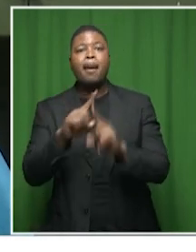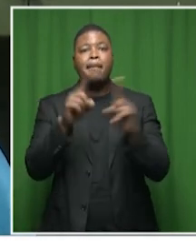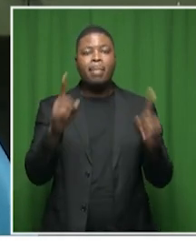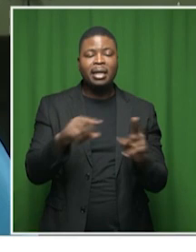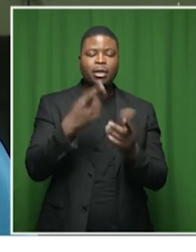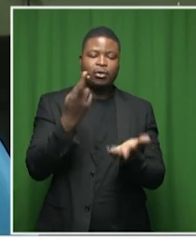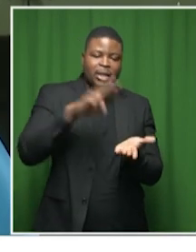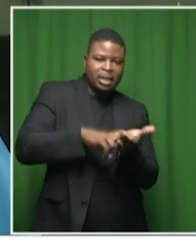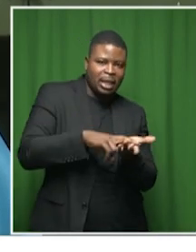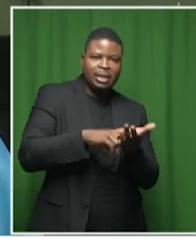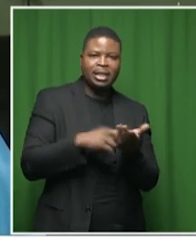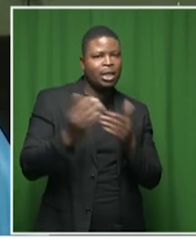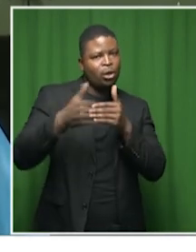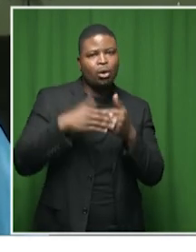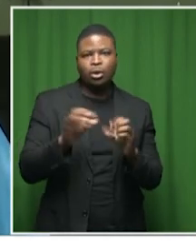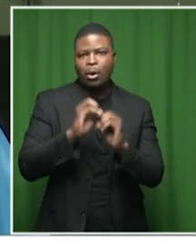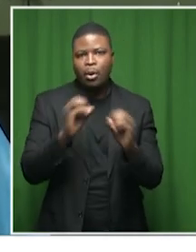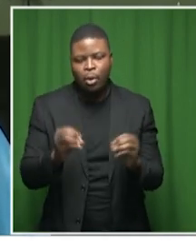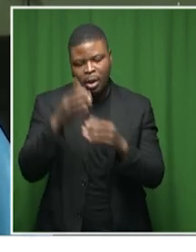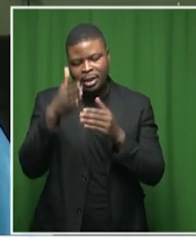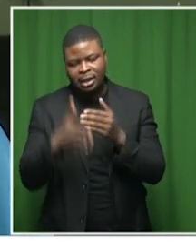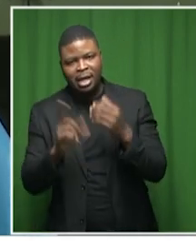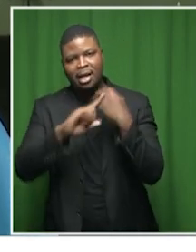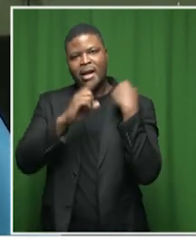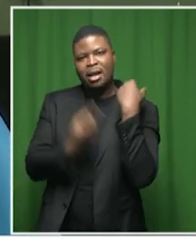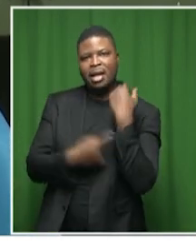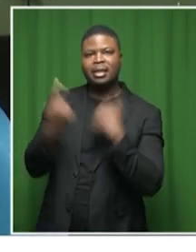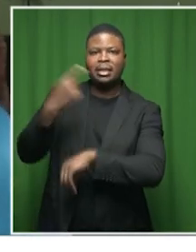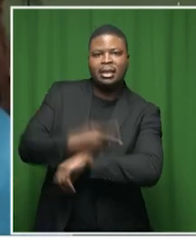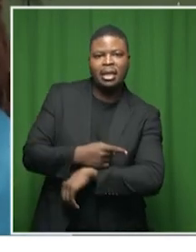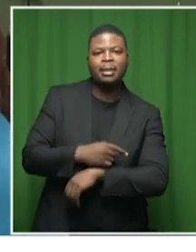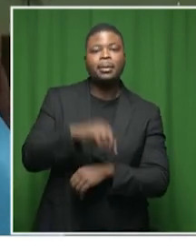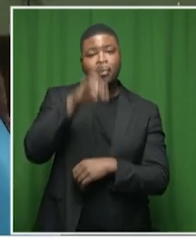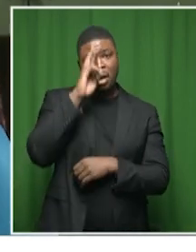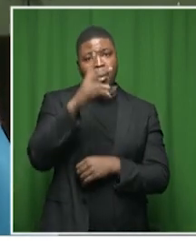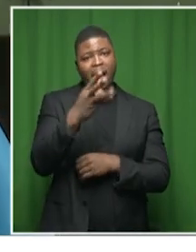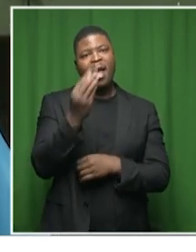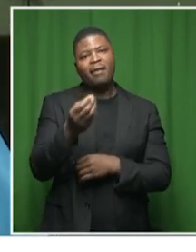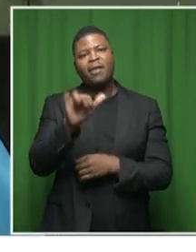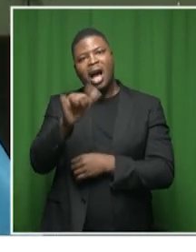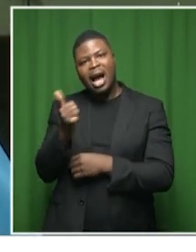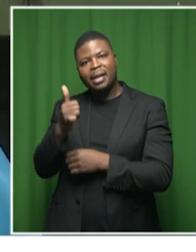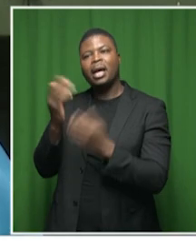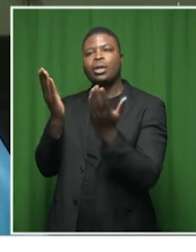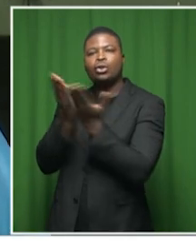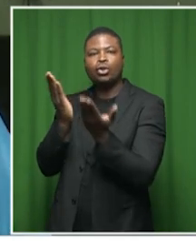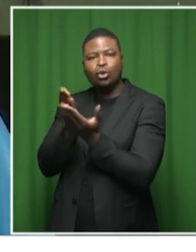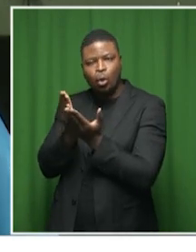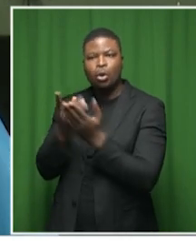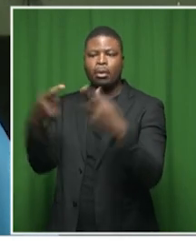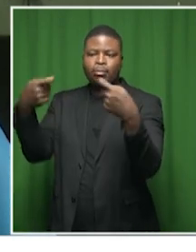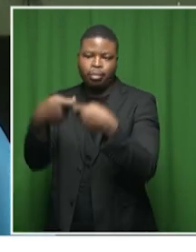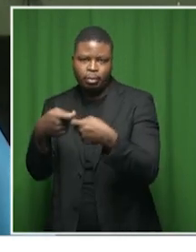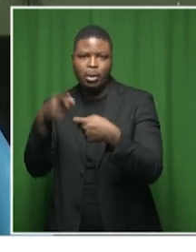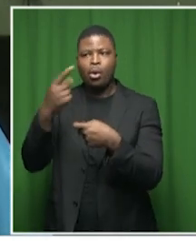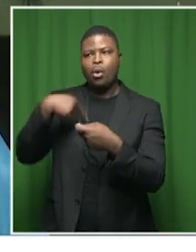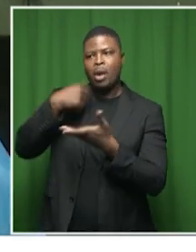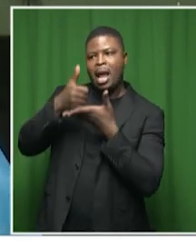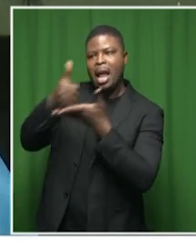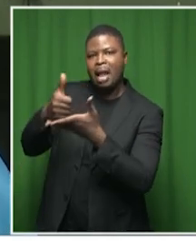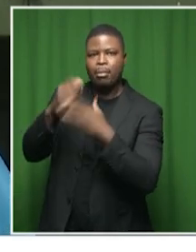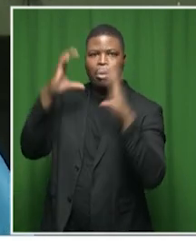until, the last day, because certain schools that were not, there are subsidized schools that, we bring buses and all those, but there are